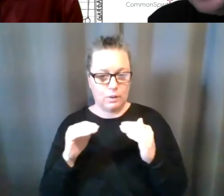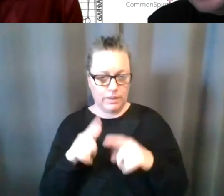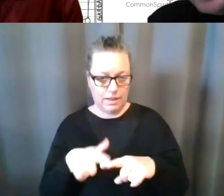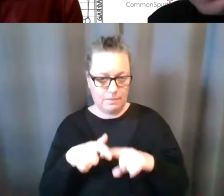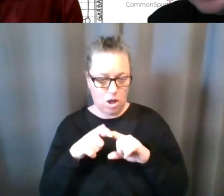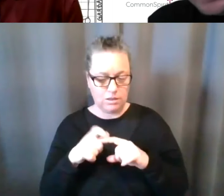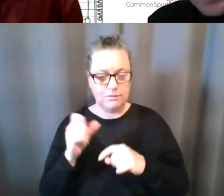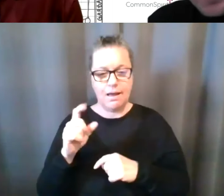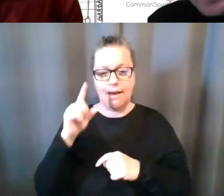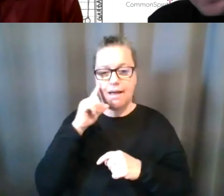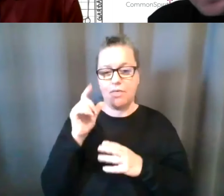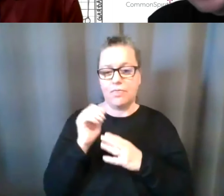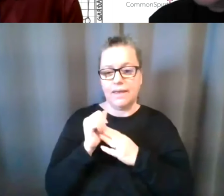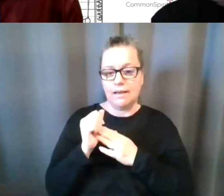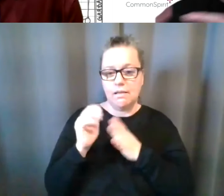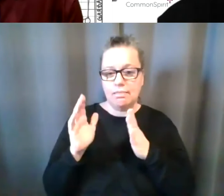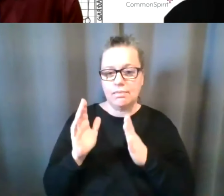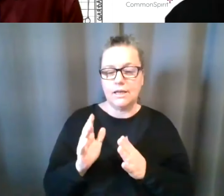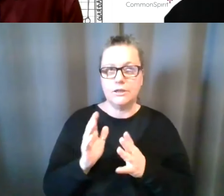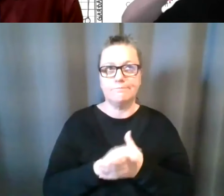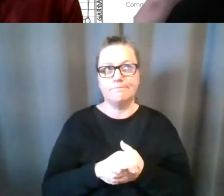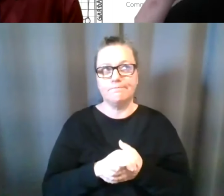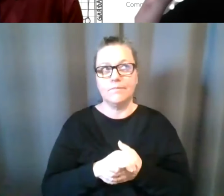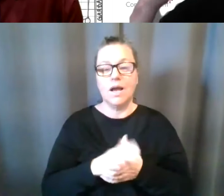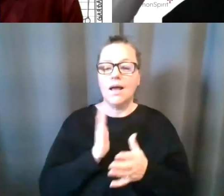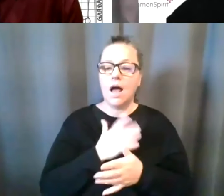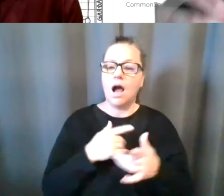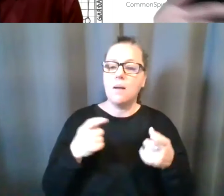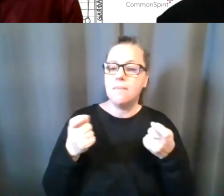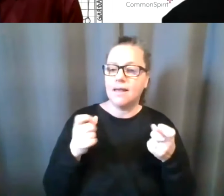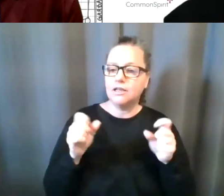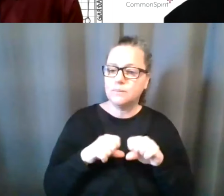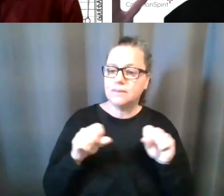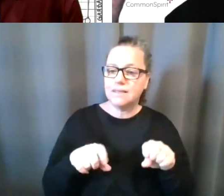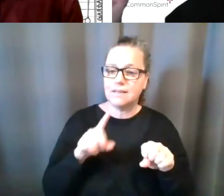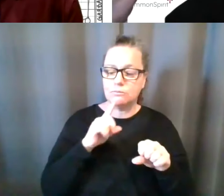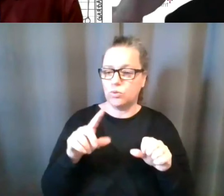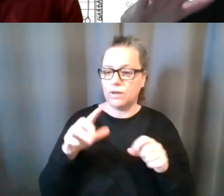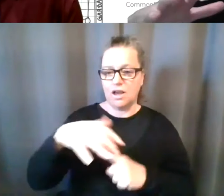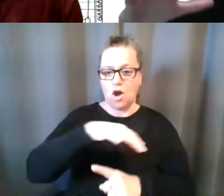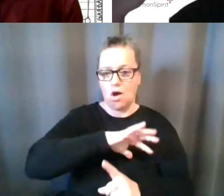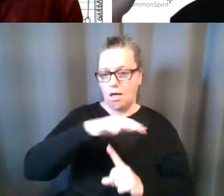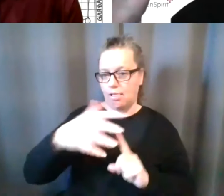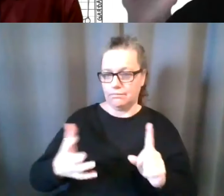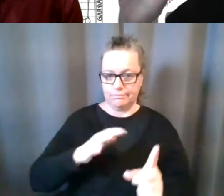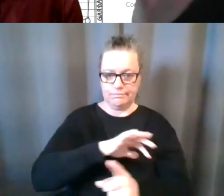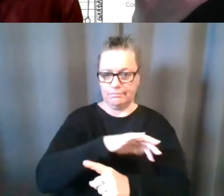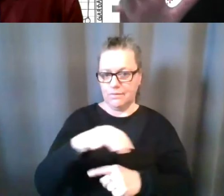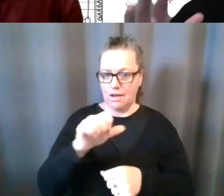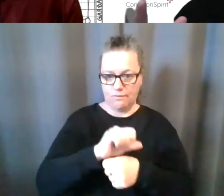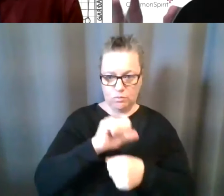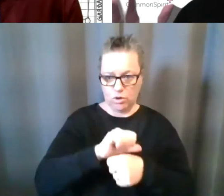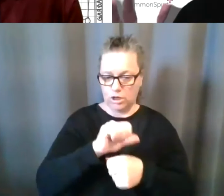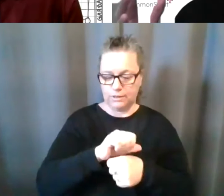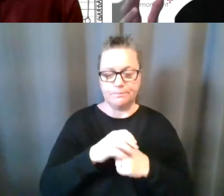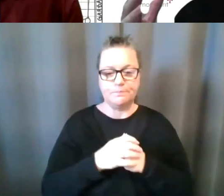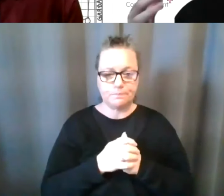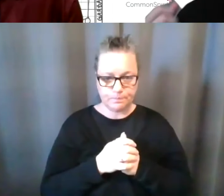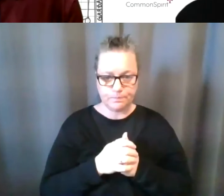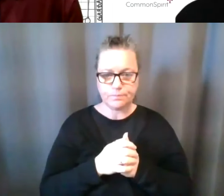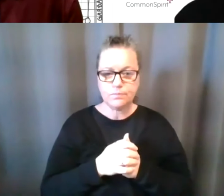I think leaders are, so our management system is really all aspects of work, even outside in workshops and whatnot.